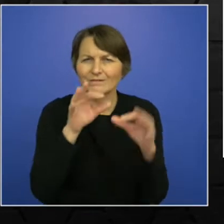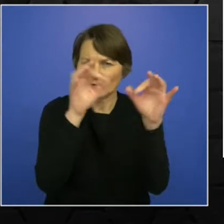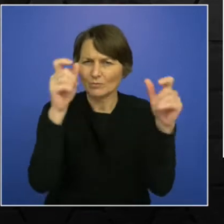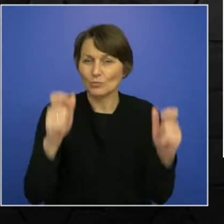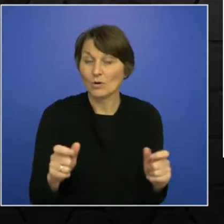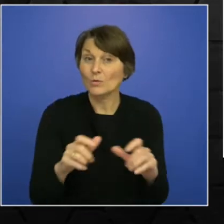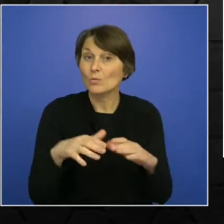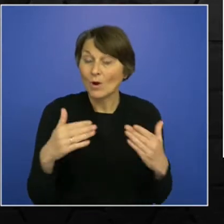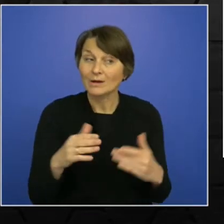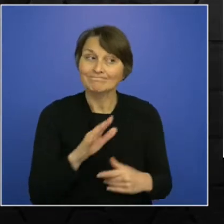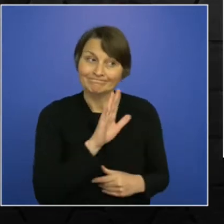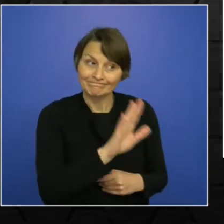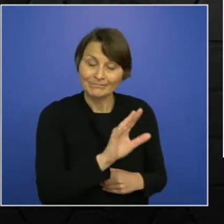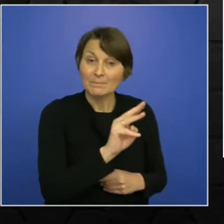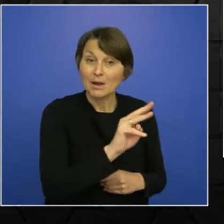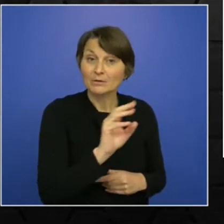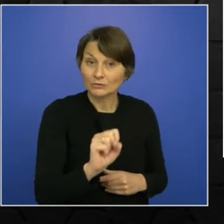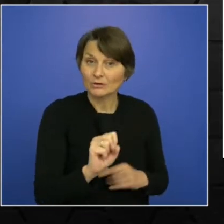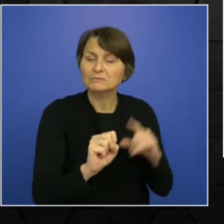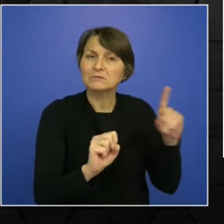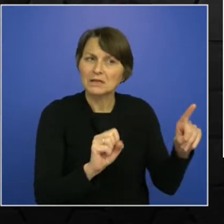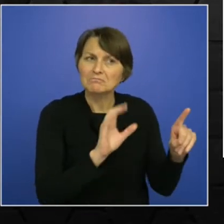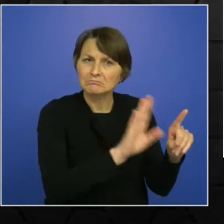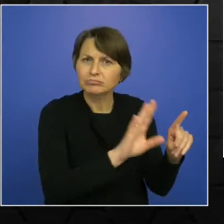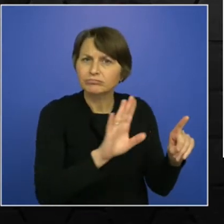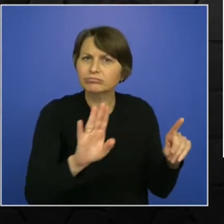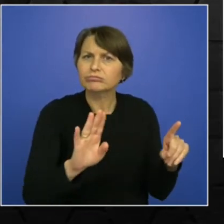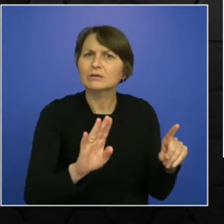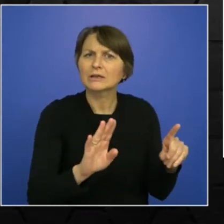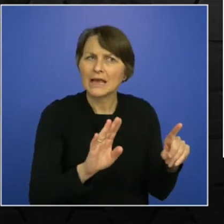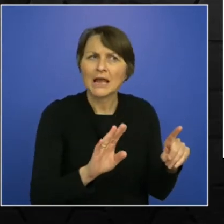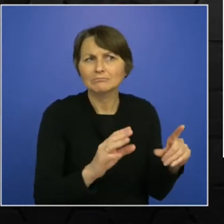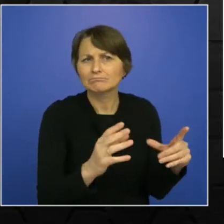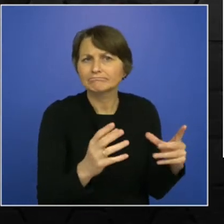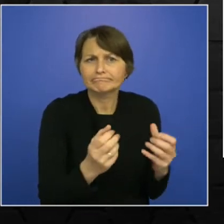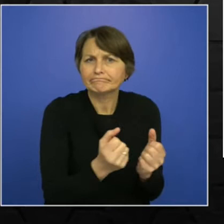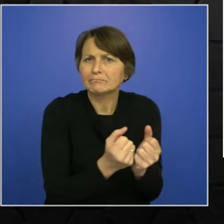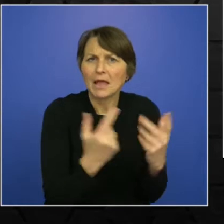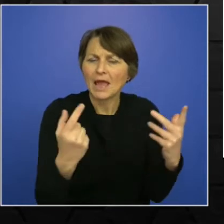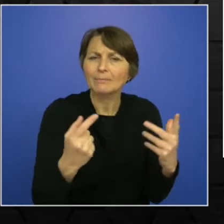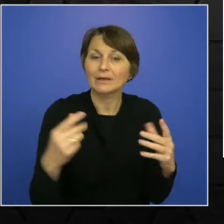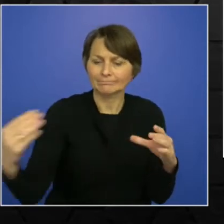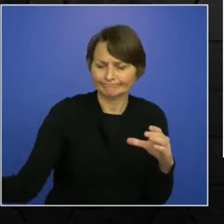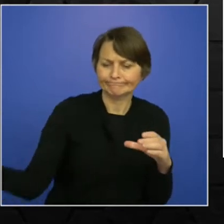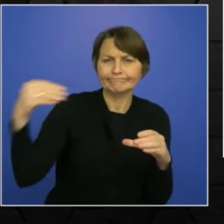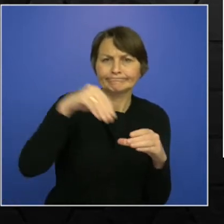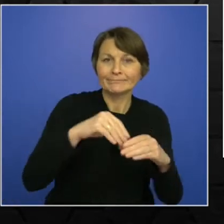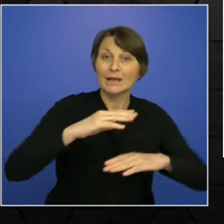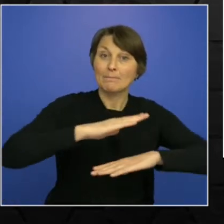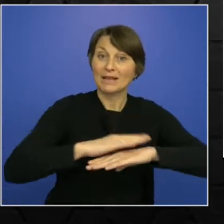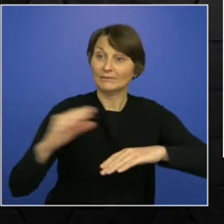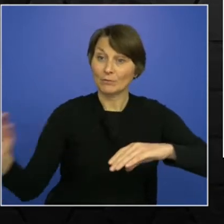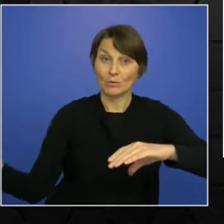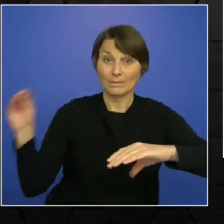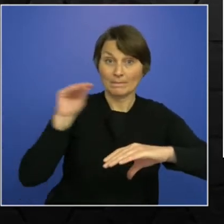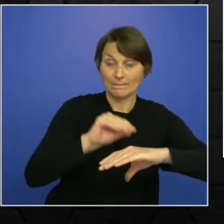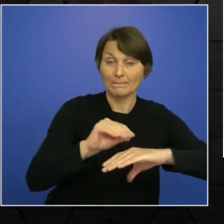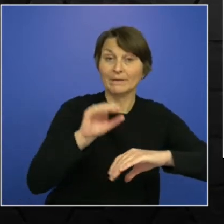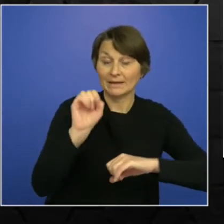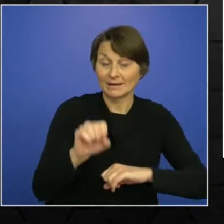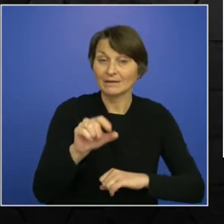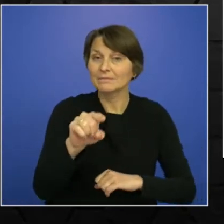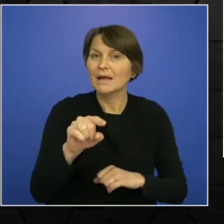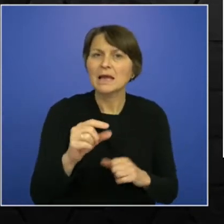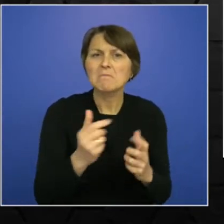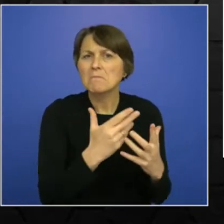has also can be efficiently called into your the MML Spark platform. And also, you can call a lot of